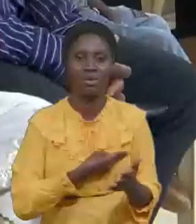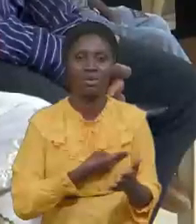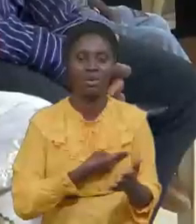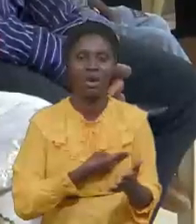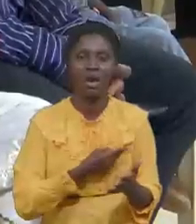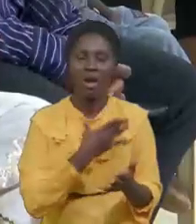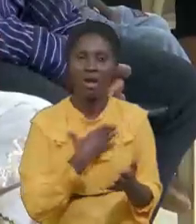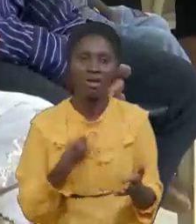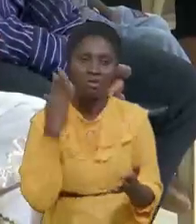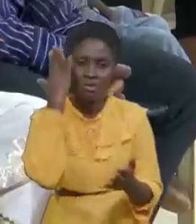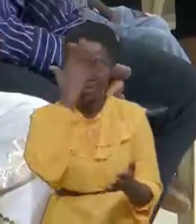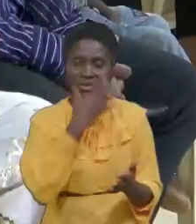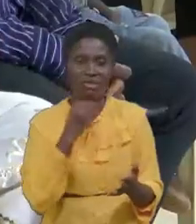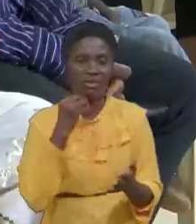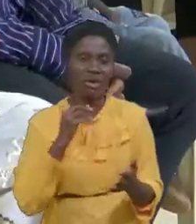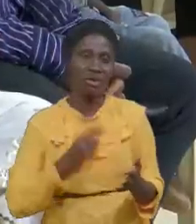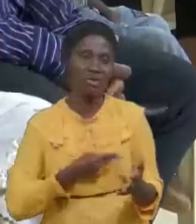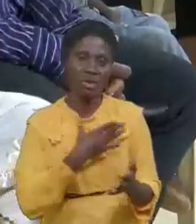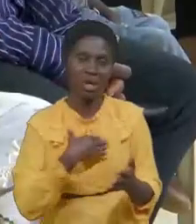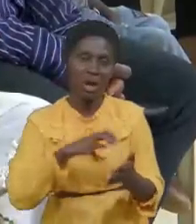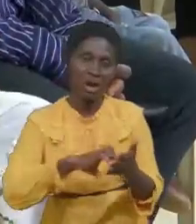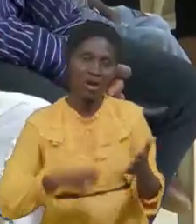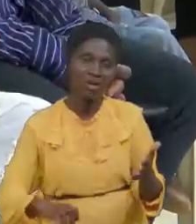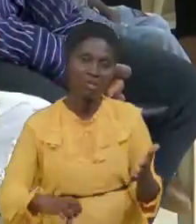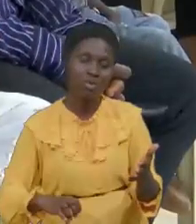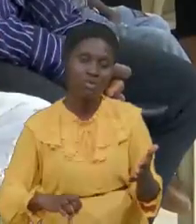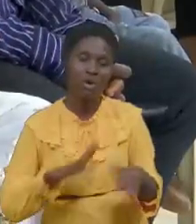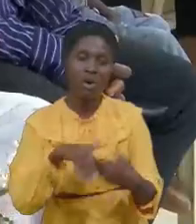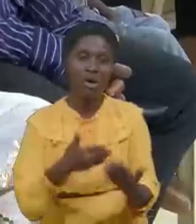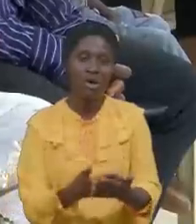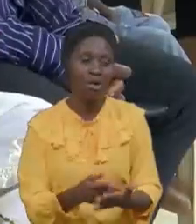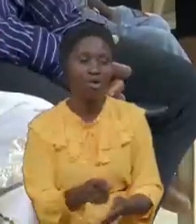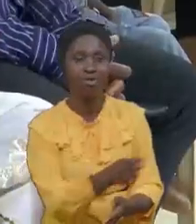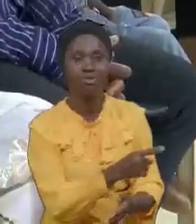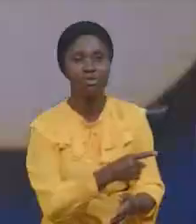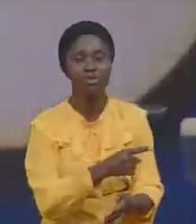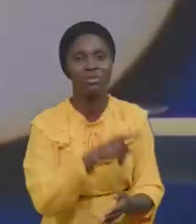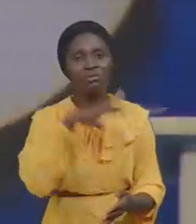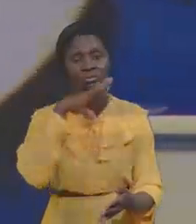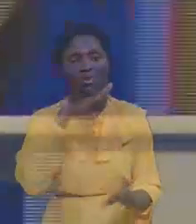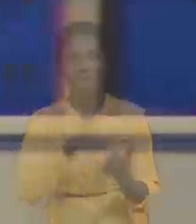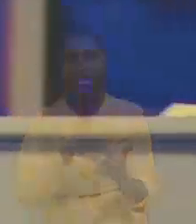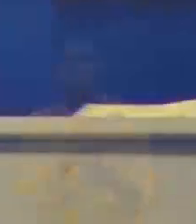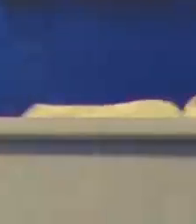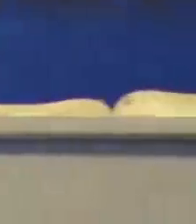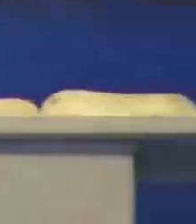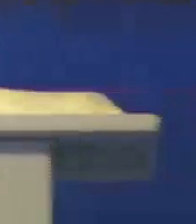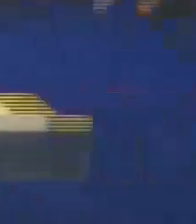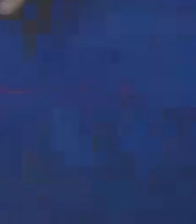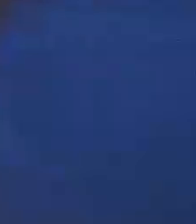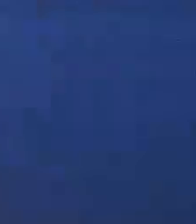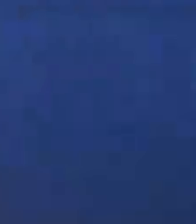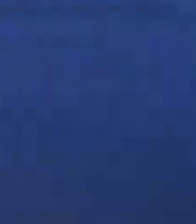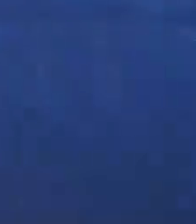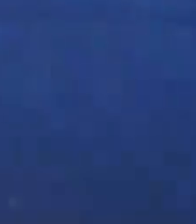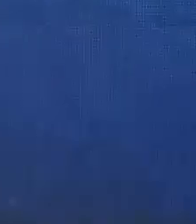beautifies us, and removes all those infirmities and evil things. We are